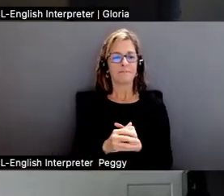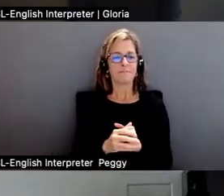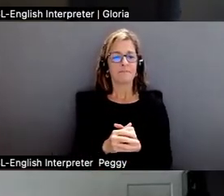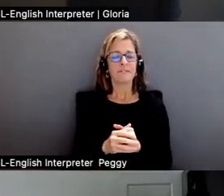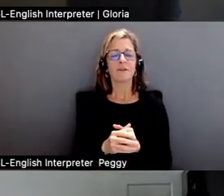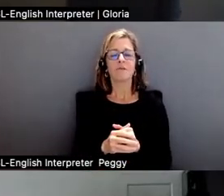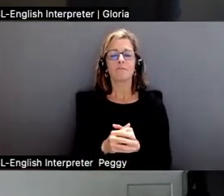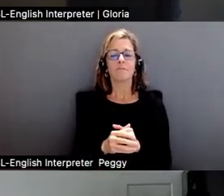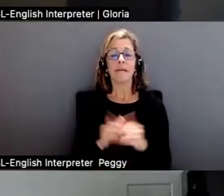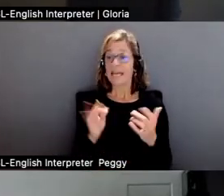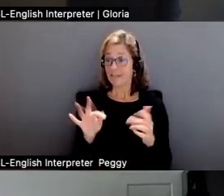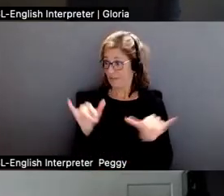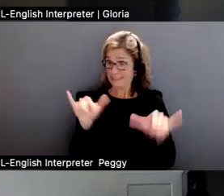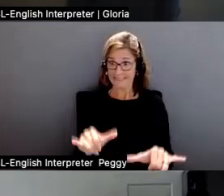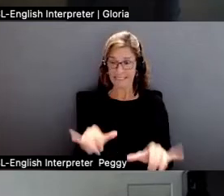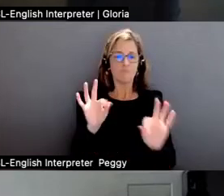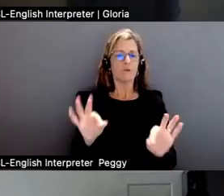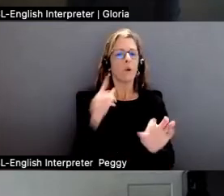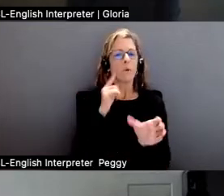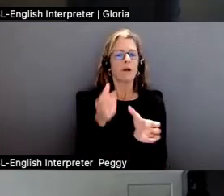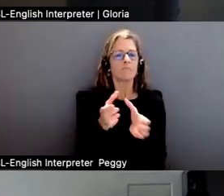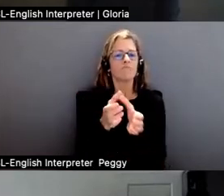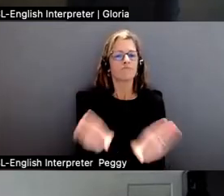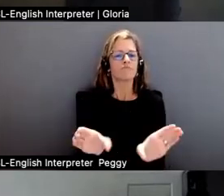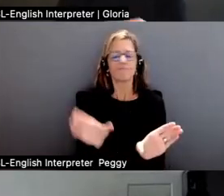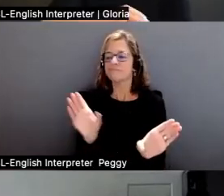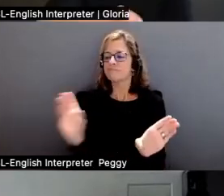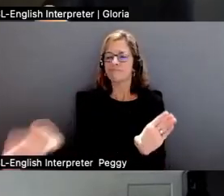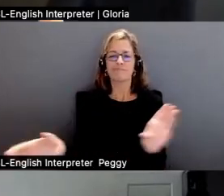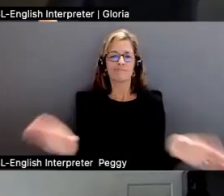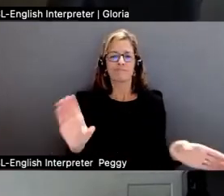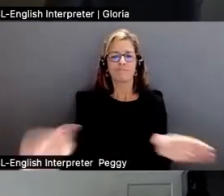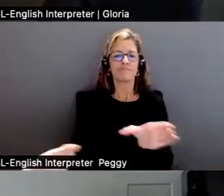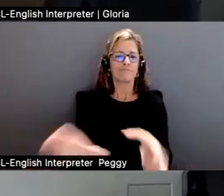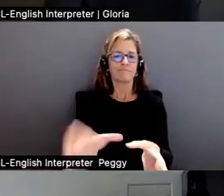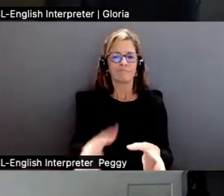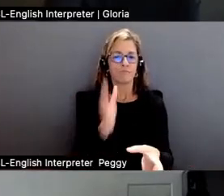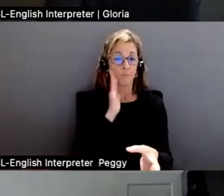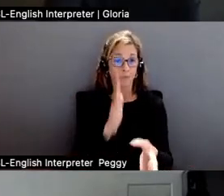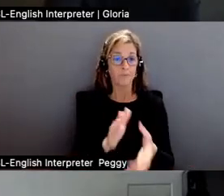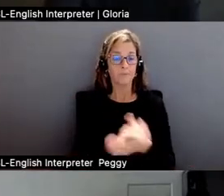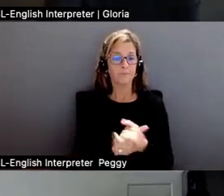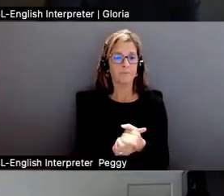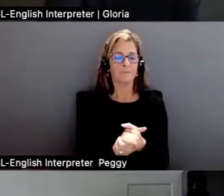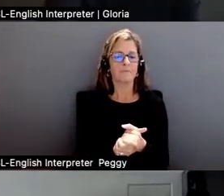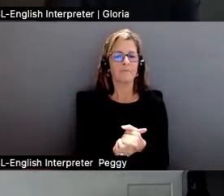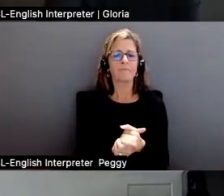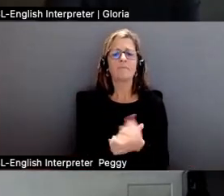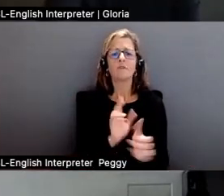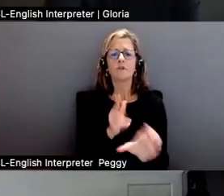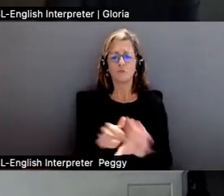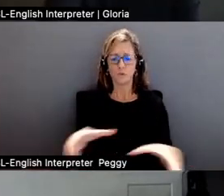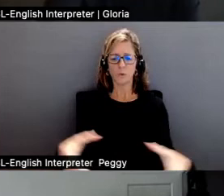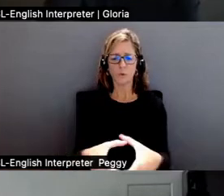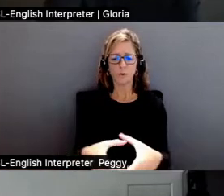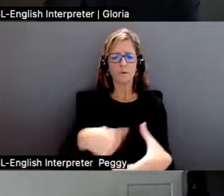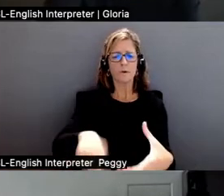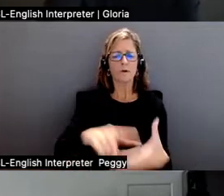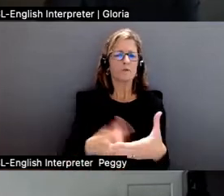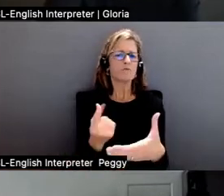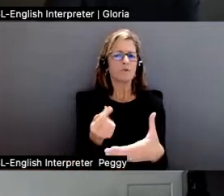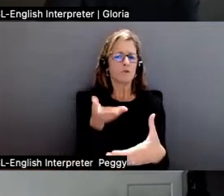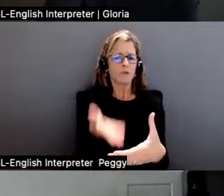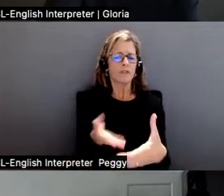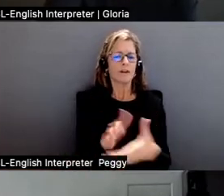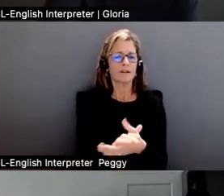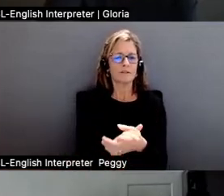to move into breakout rooms. And whoops, sorry. And in the breakout rooms, we're going to think